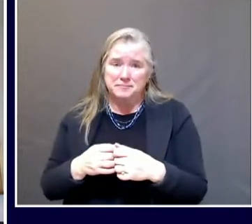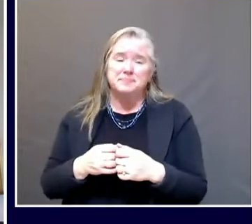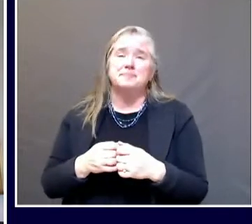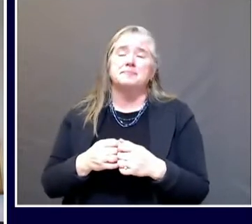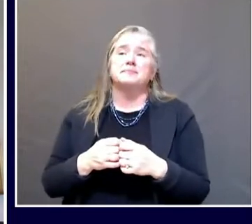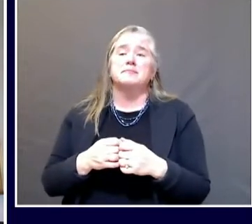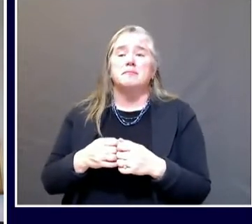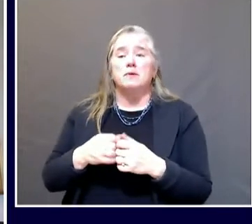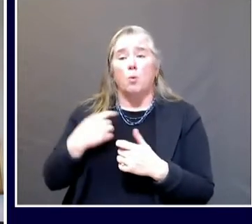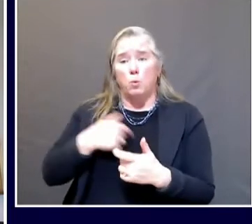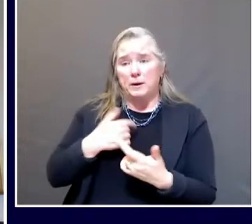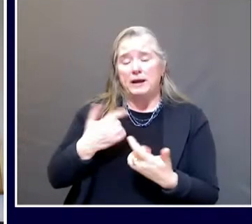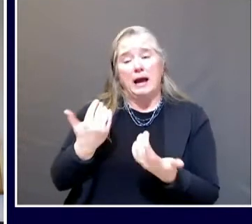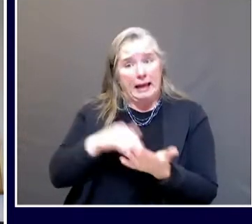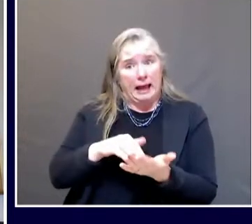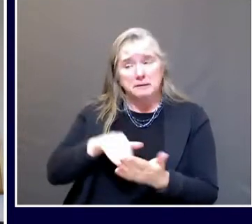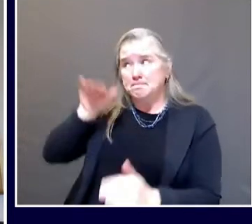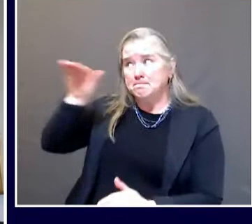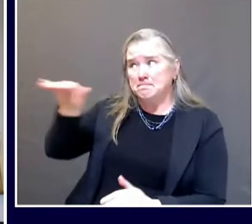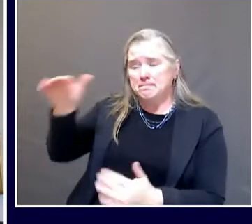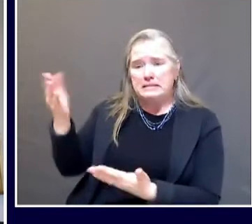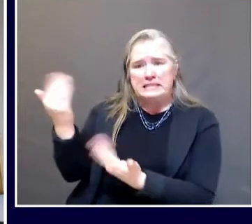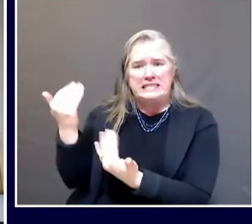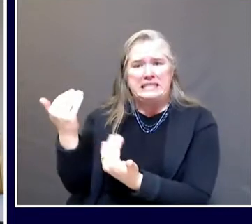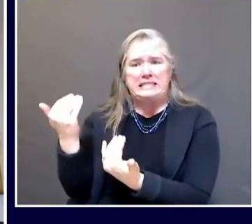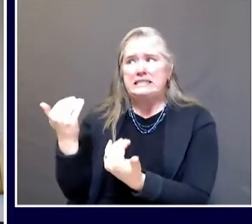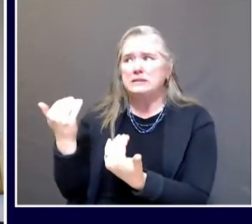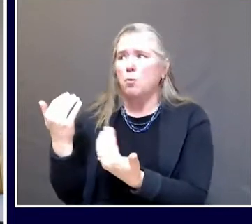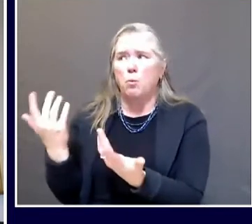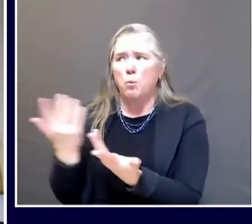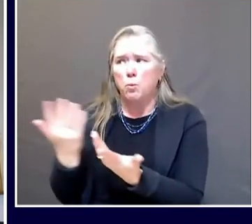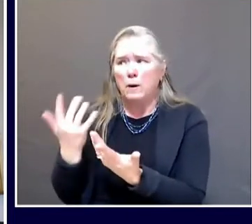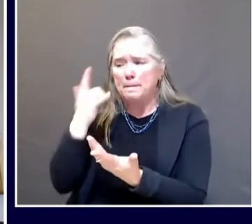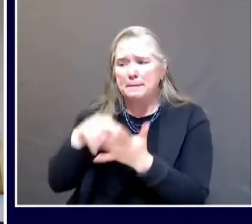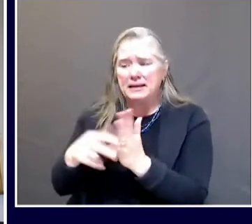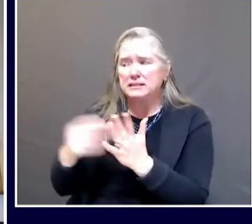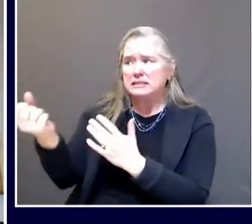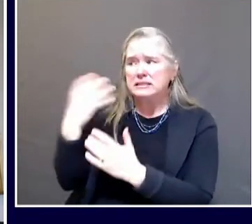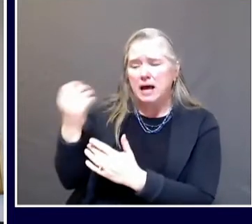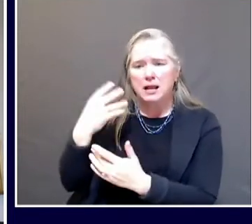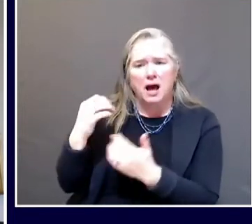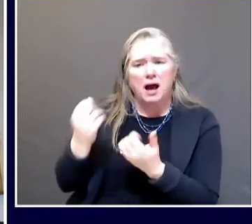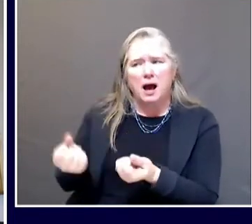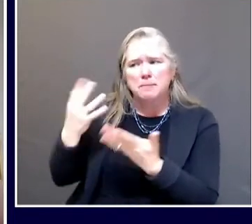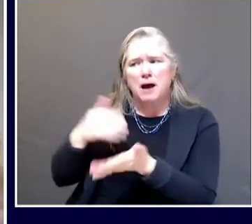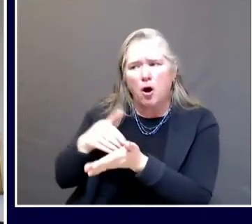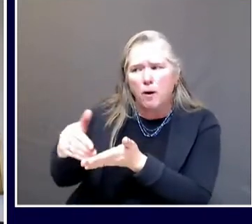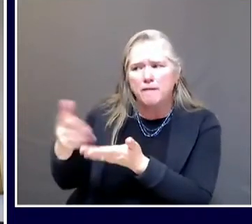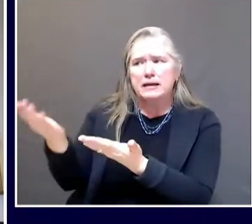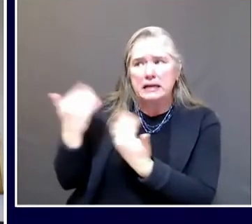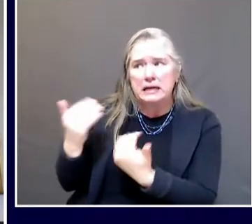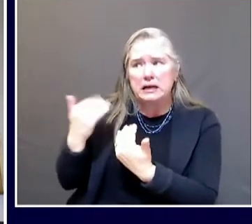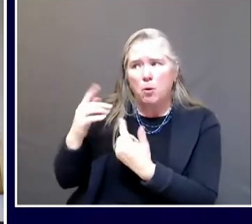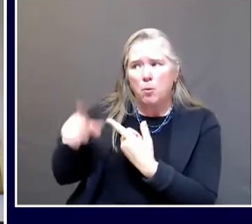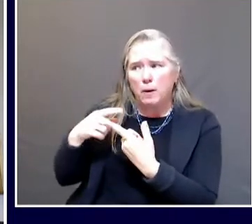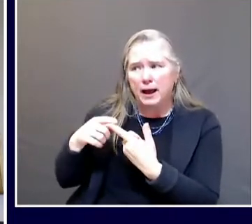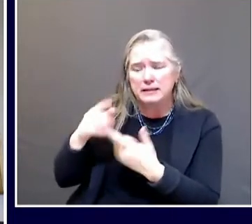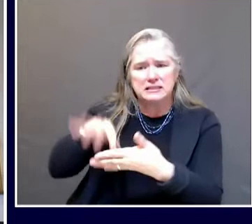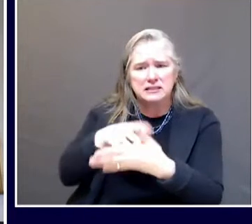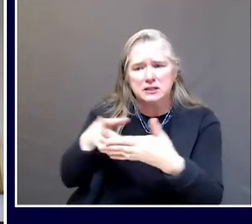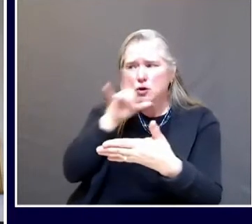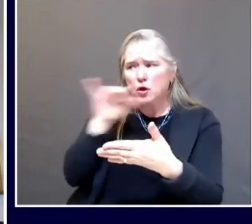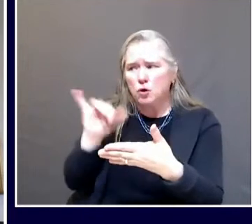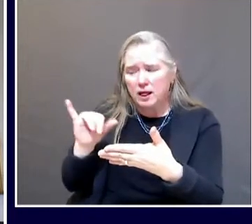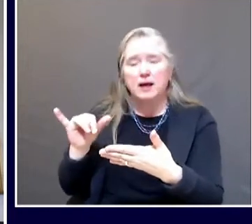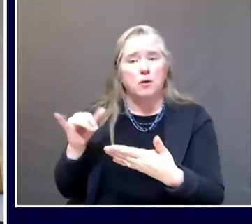including Maine, specifically around the velocity with which we can vaccinate. Another question that may be on your